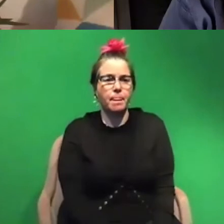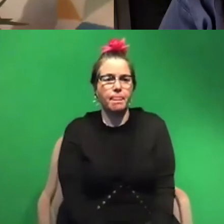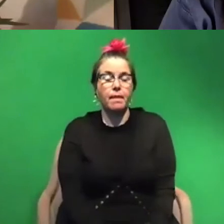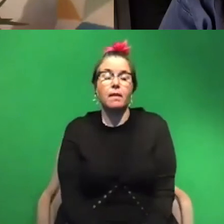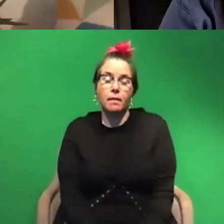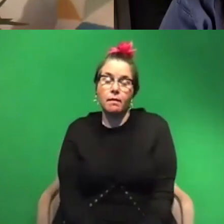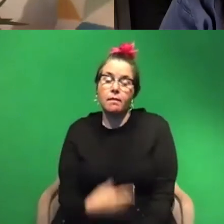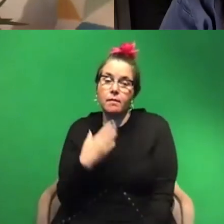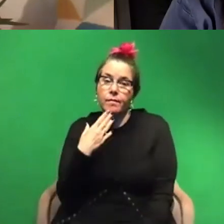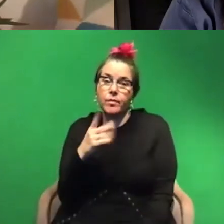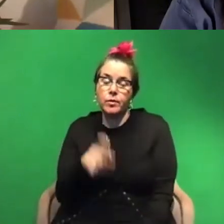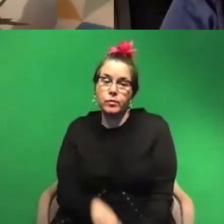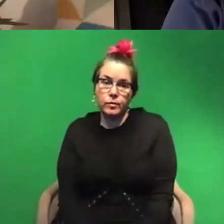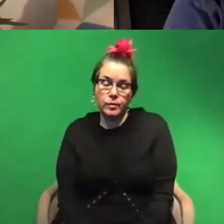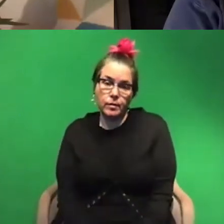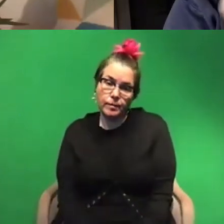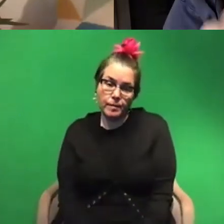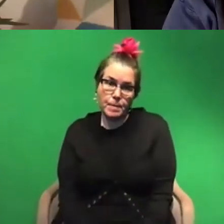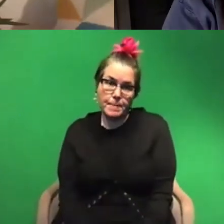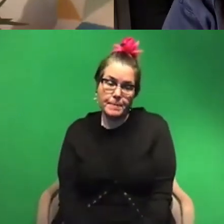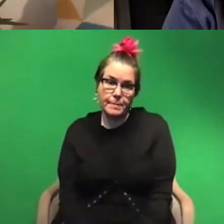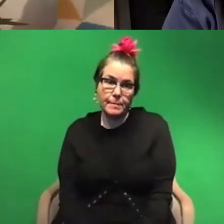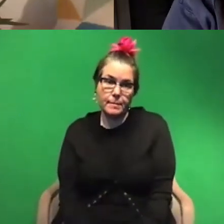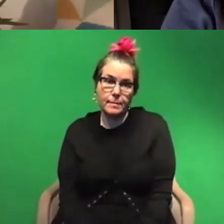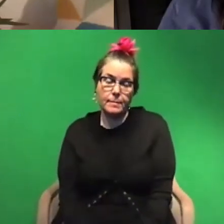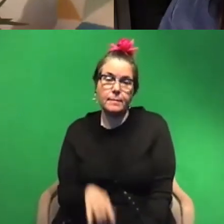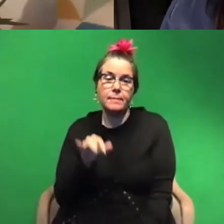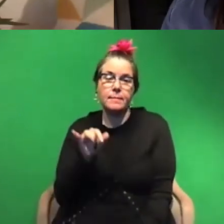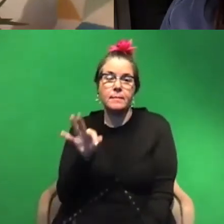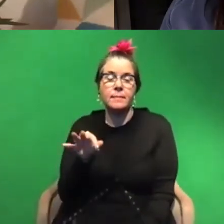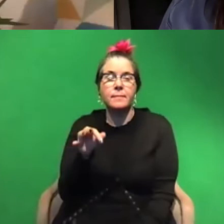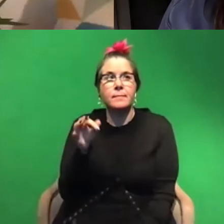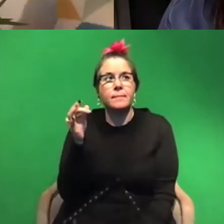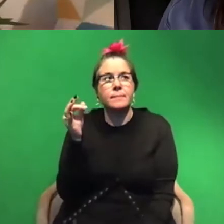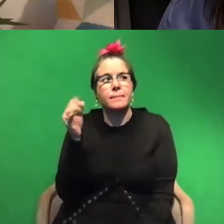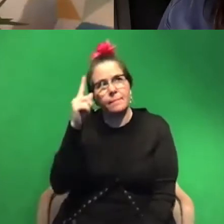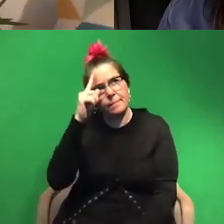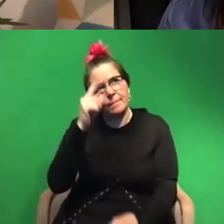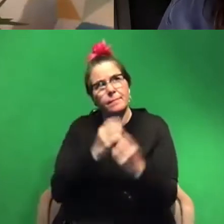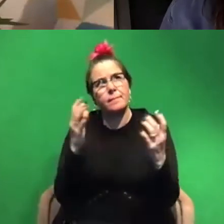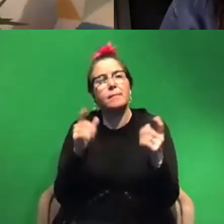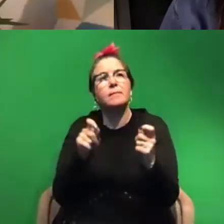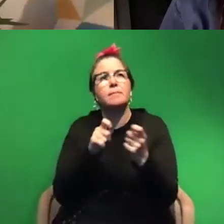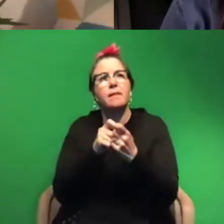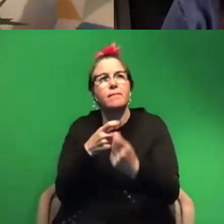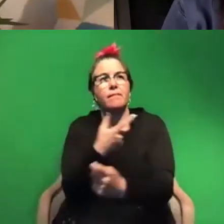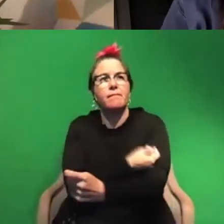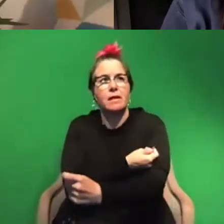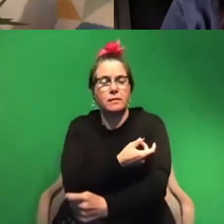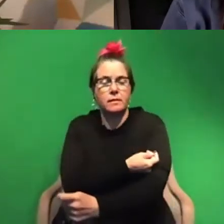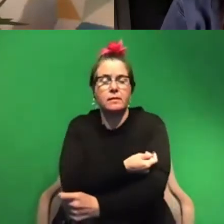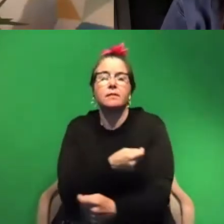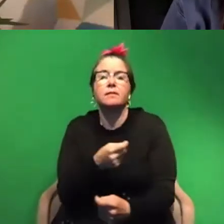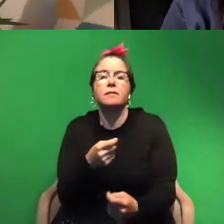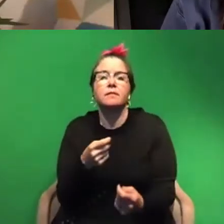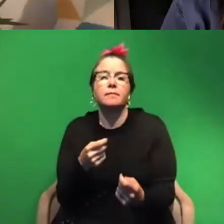a very good question. So if you think of certain vaccines or some vaccines that you get